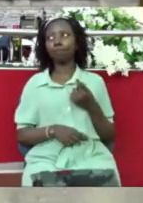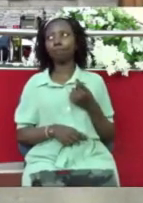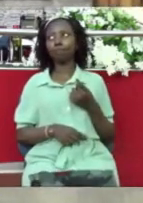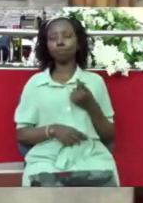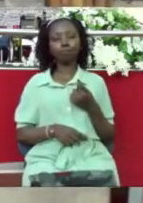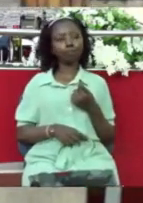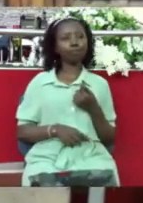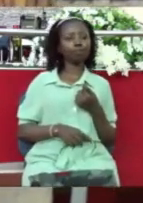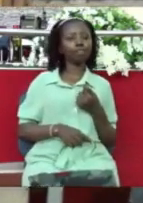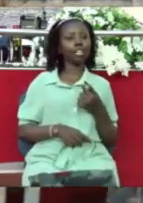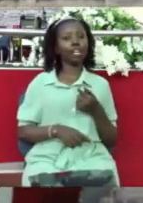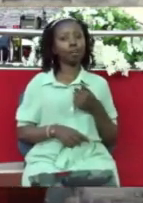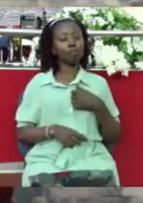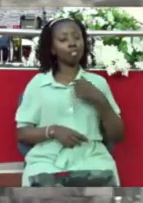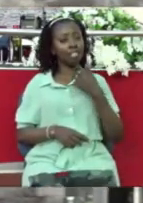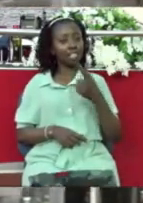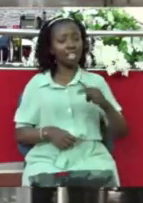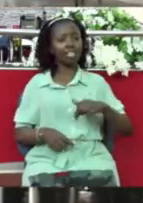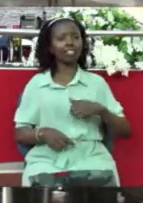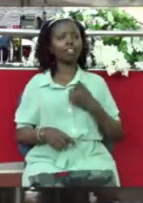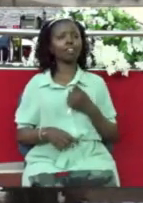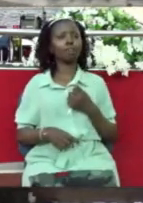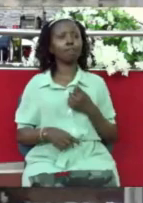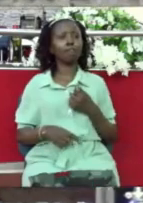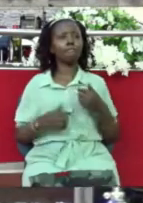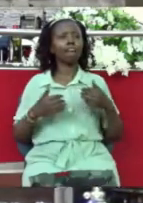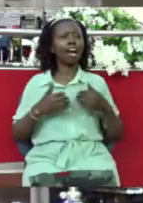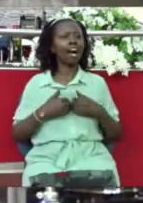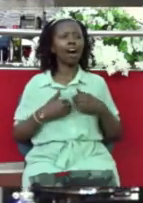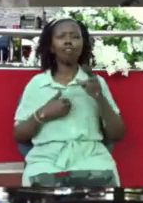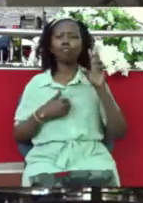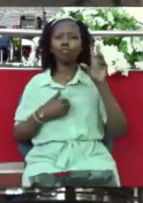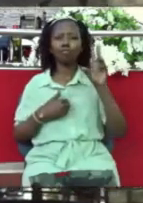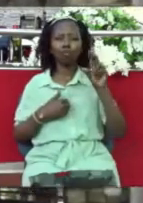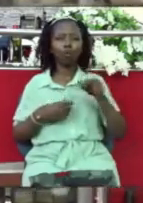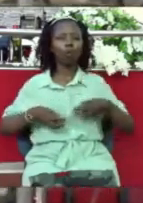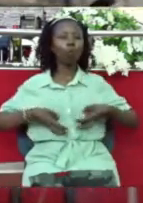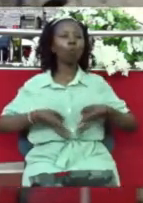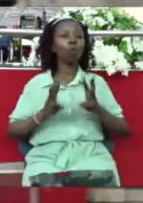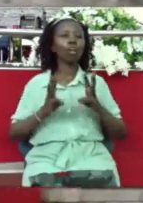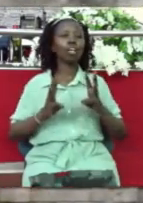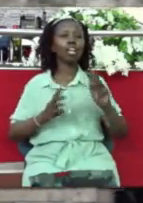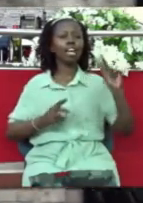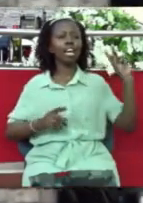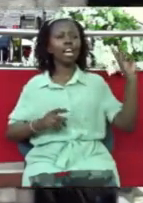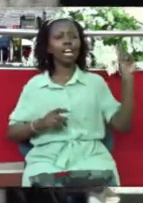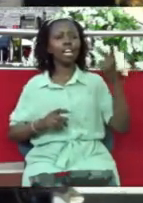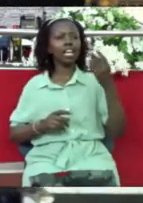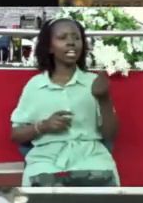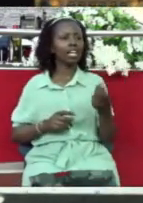And I've told myself there is no way the Kenya shilling will go back